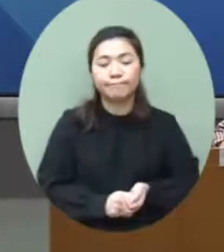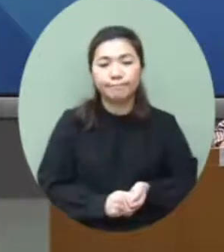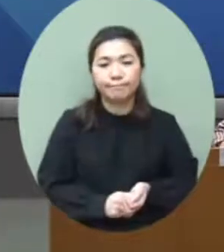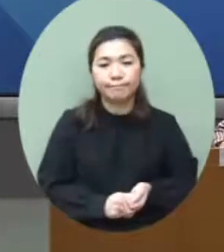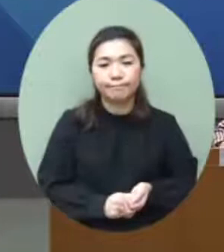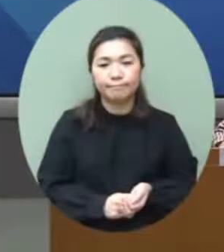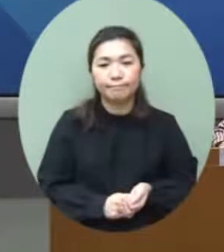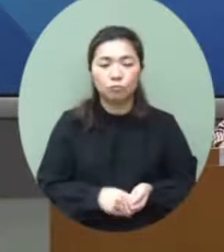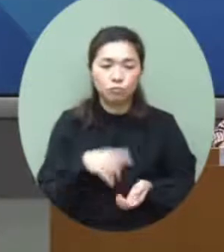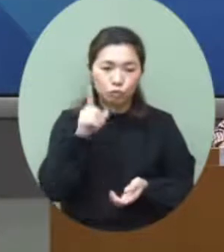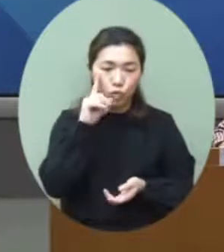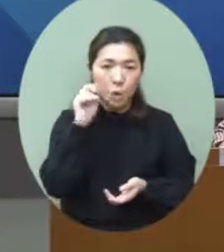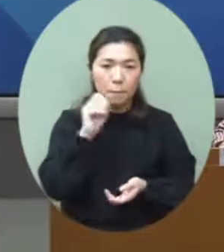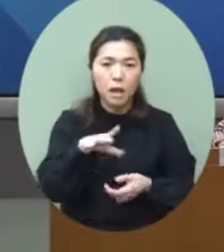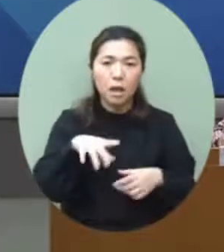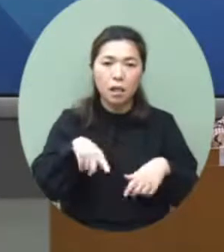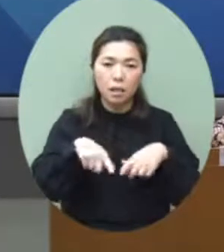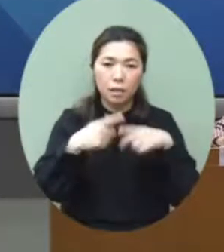RTHK.